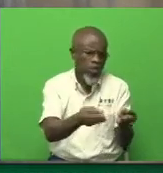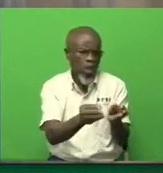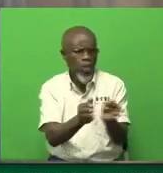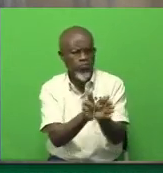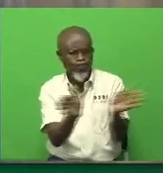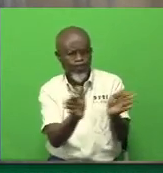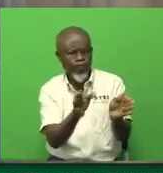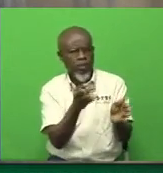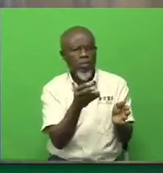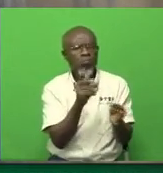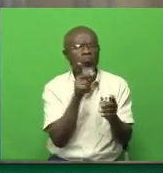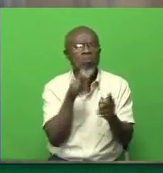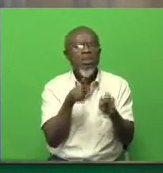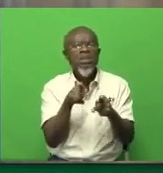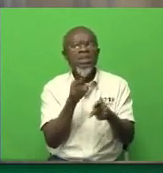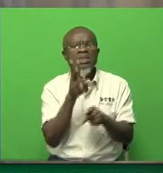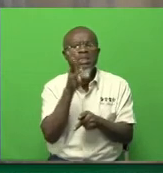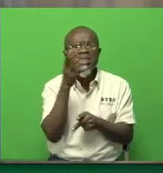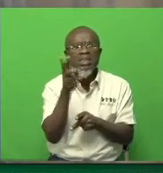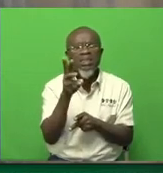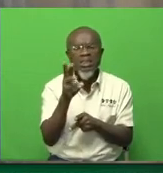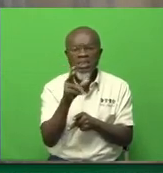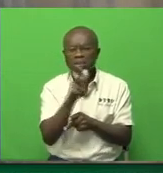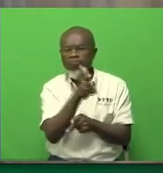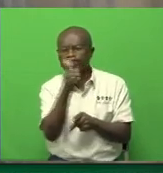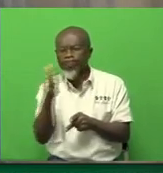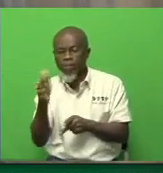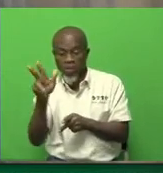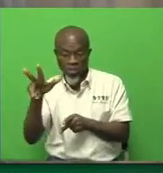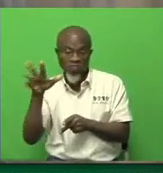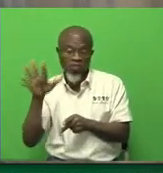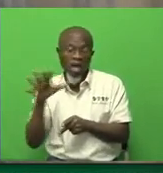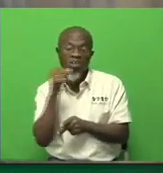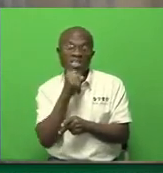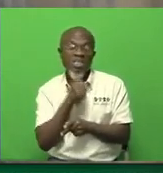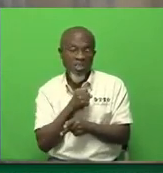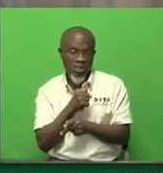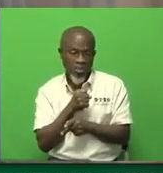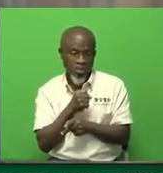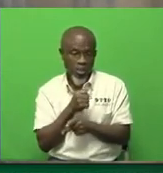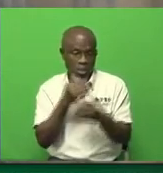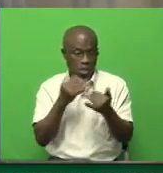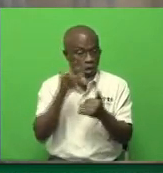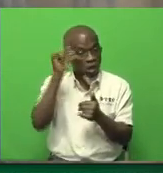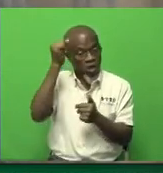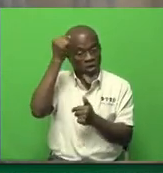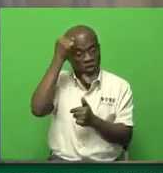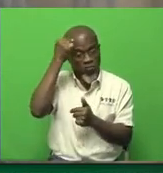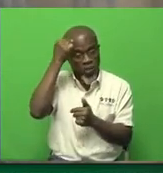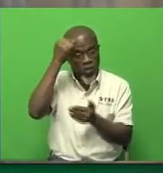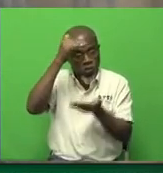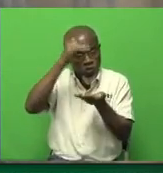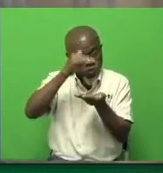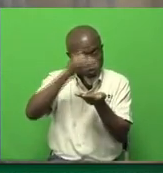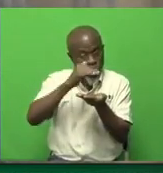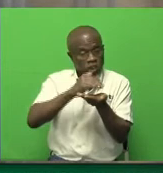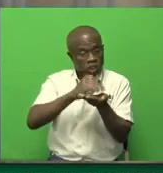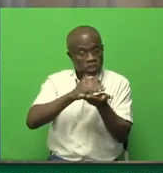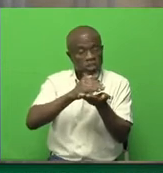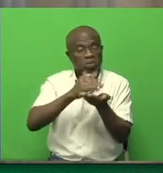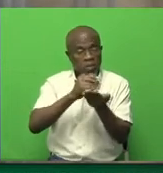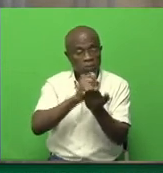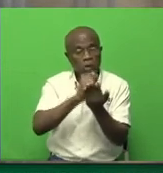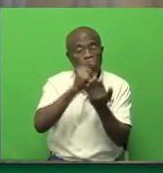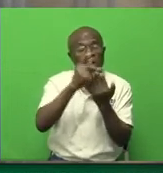the ages of 16 to 35. however government has colorlessly reduced the OJT program